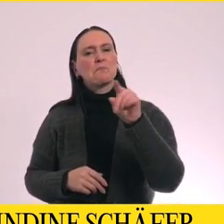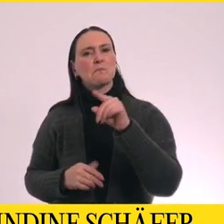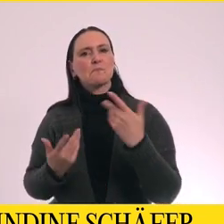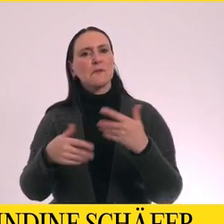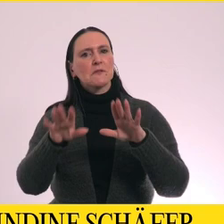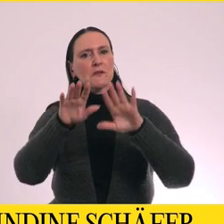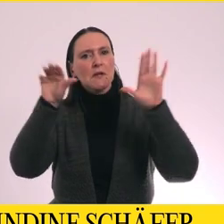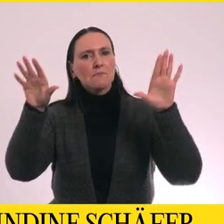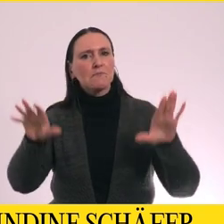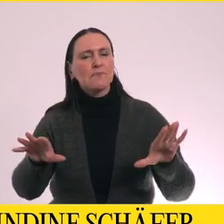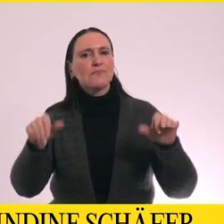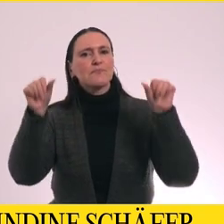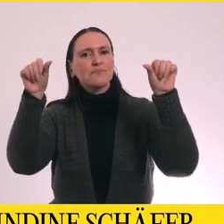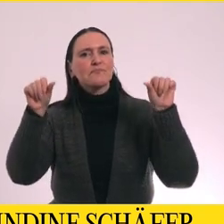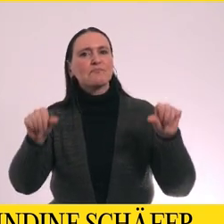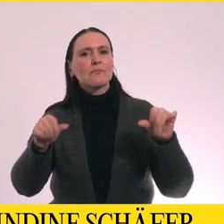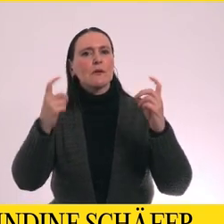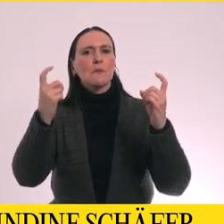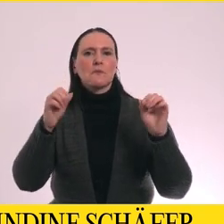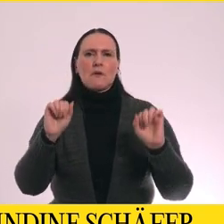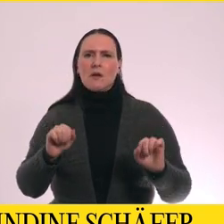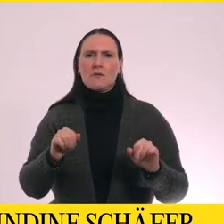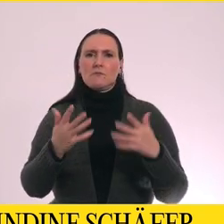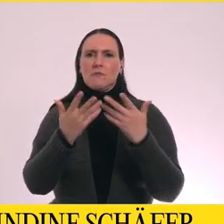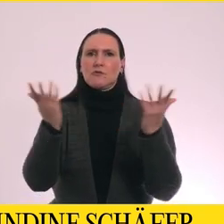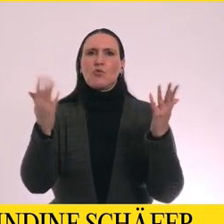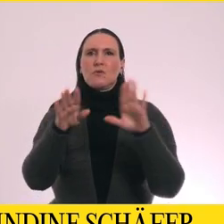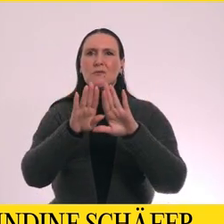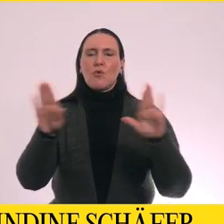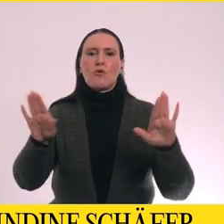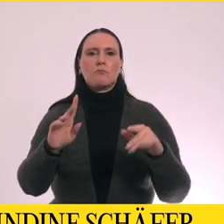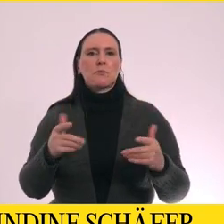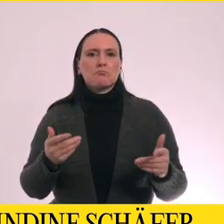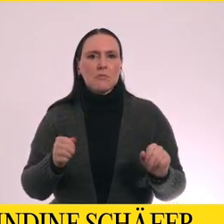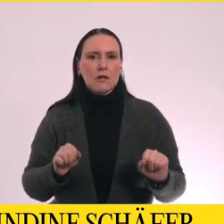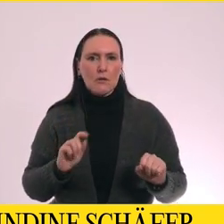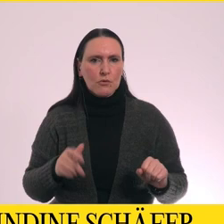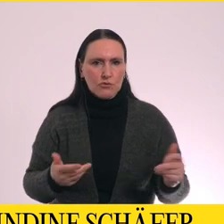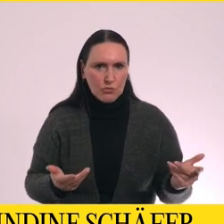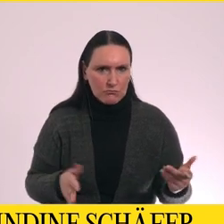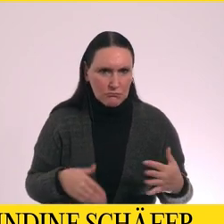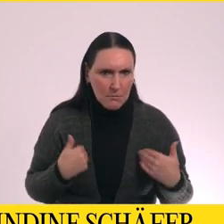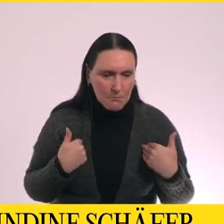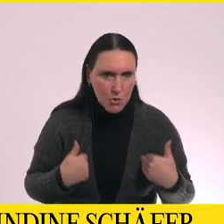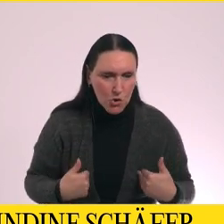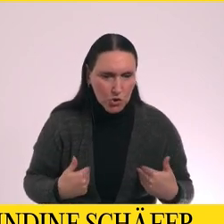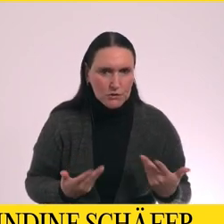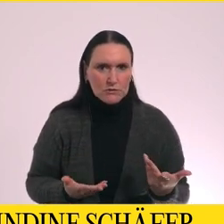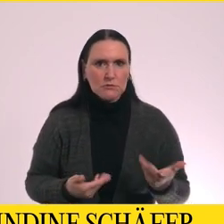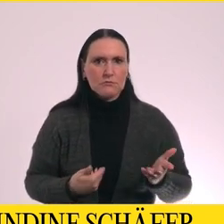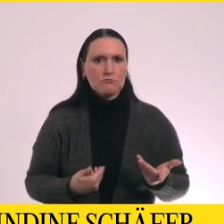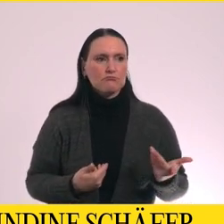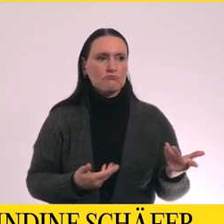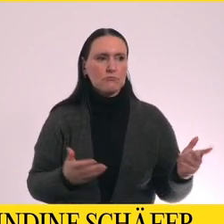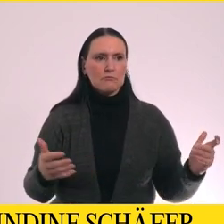in an exhibition space, be there in person in an area where that is